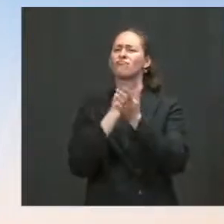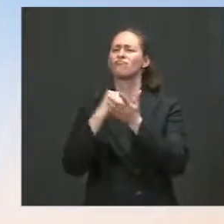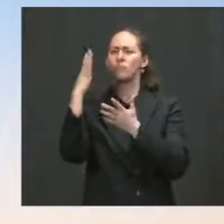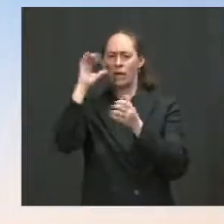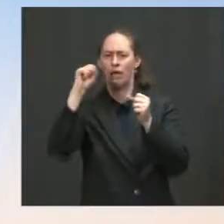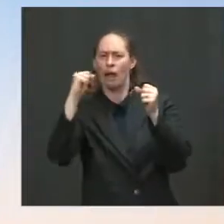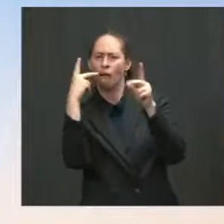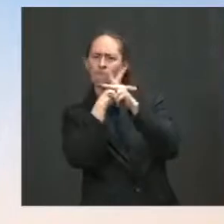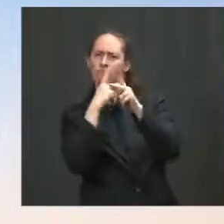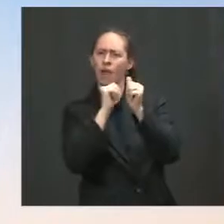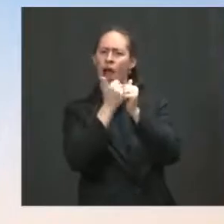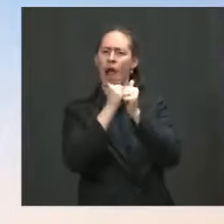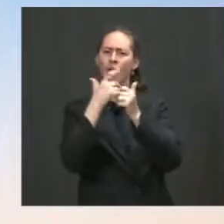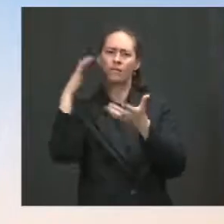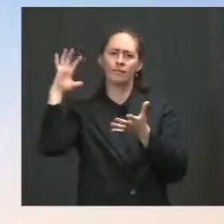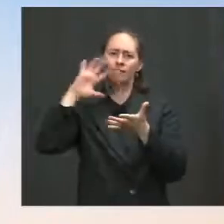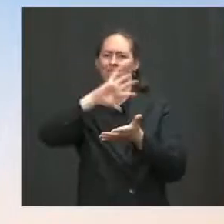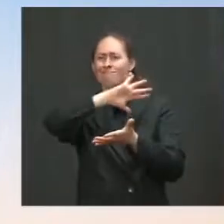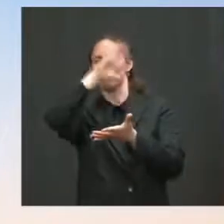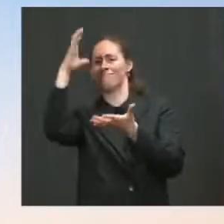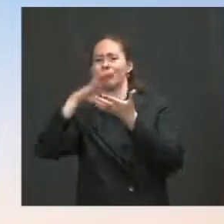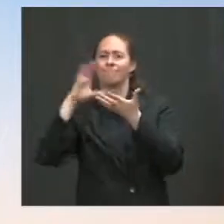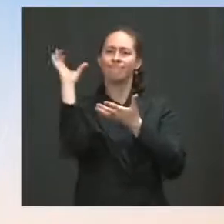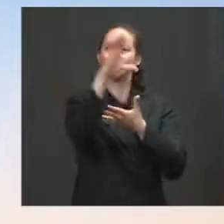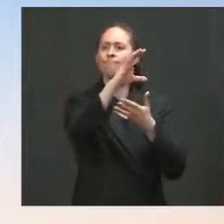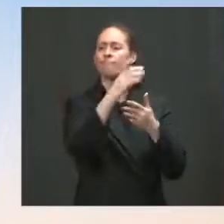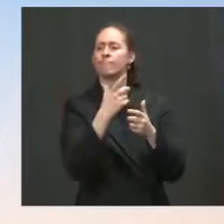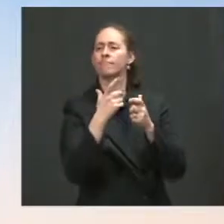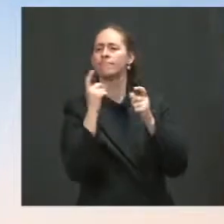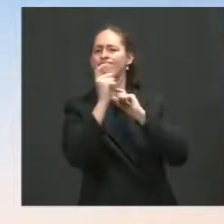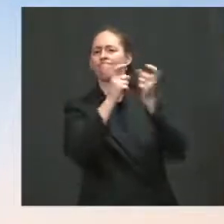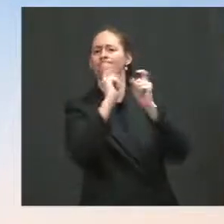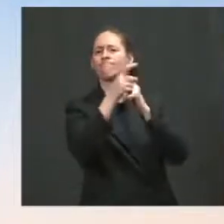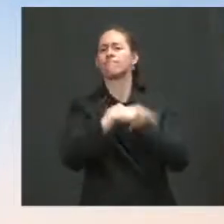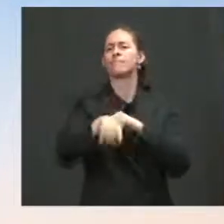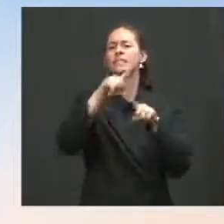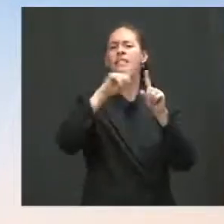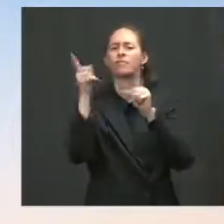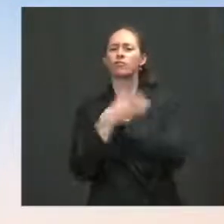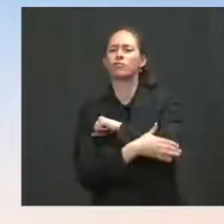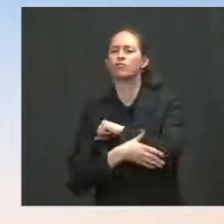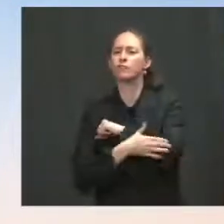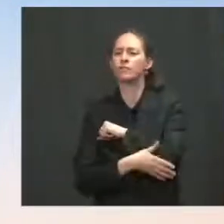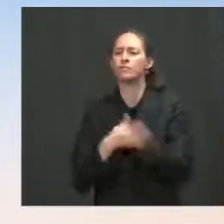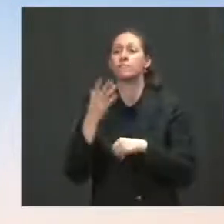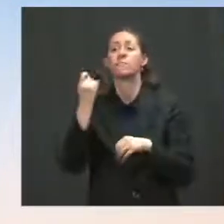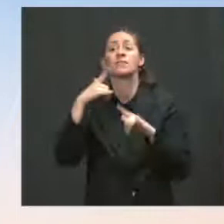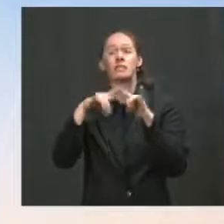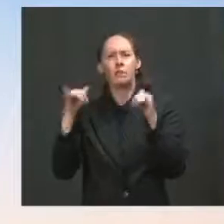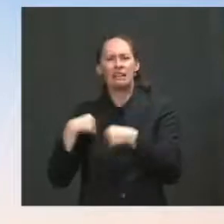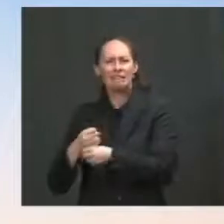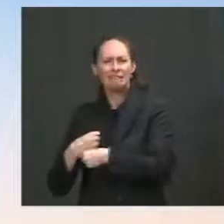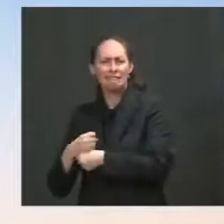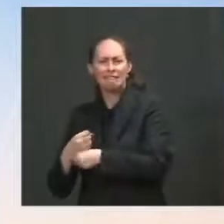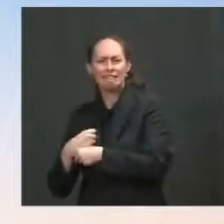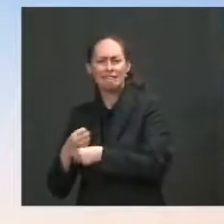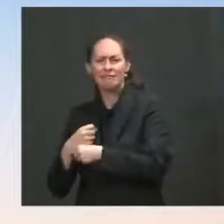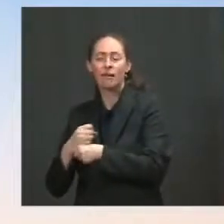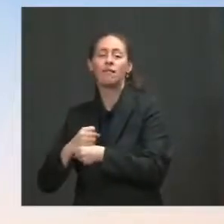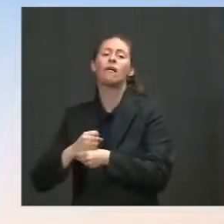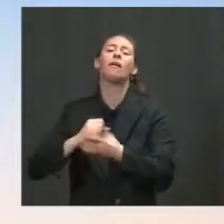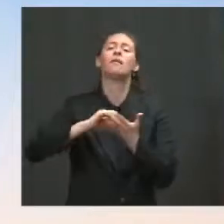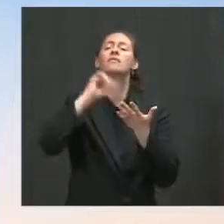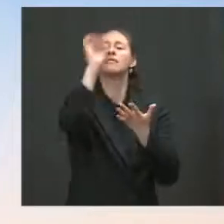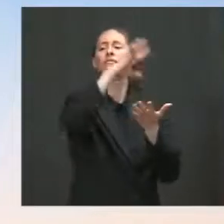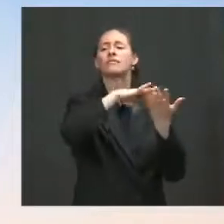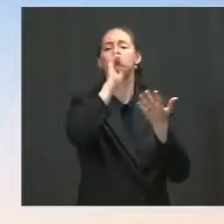vaccine donations, to increase manufacturing capacity. So I think it's more about making it front and center in the global agenda, which the president's indicating he